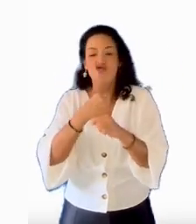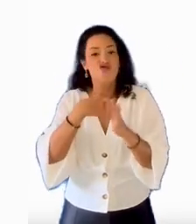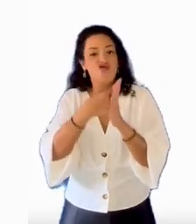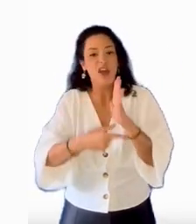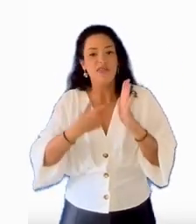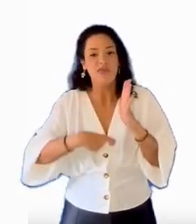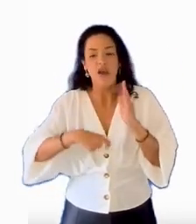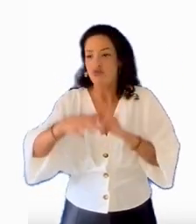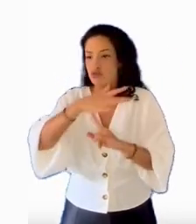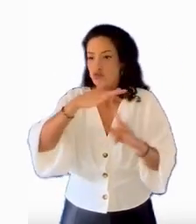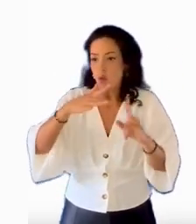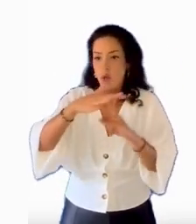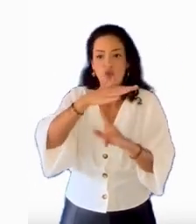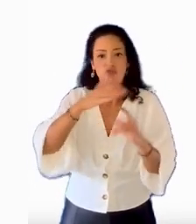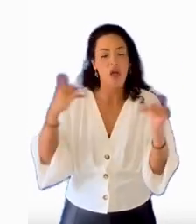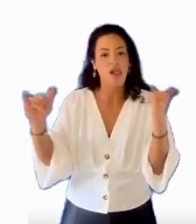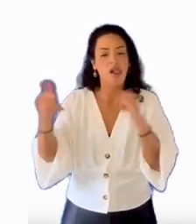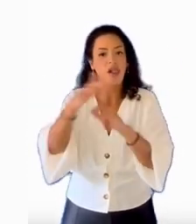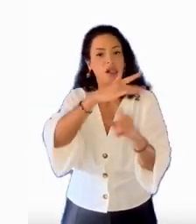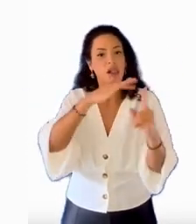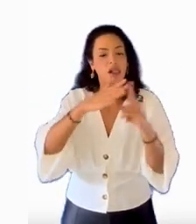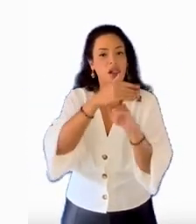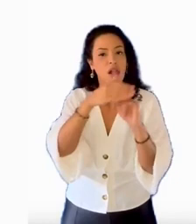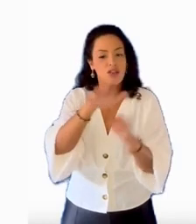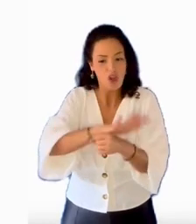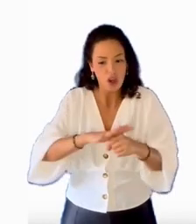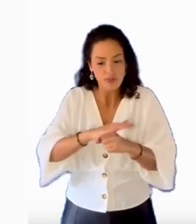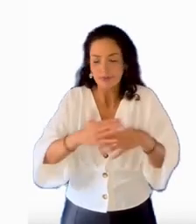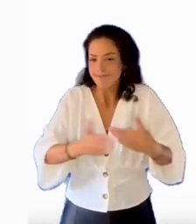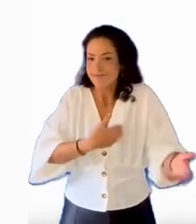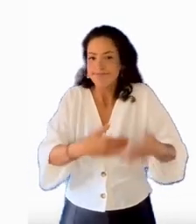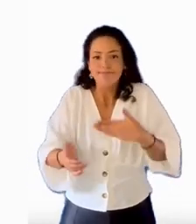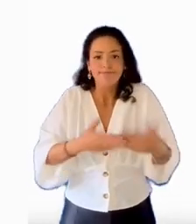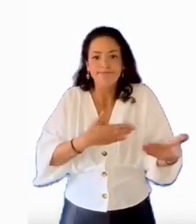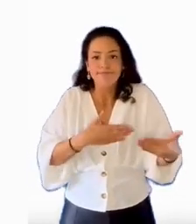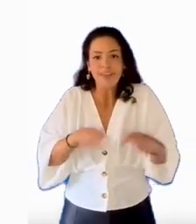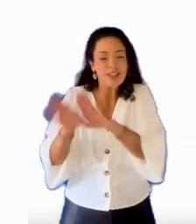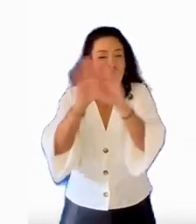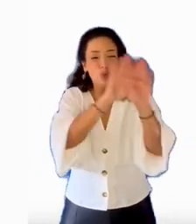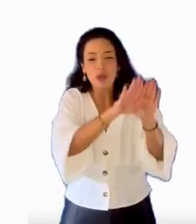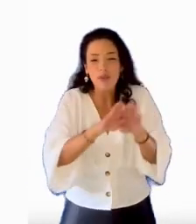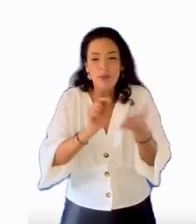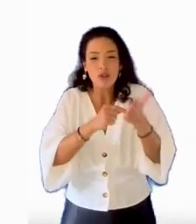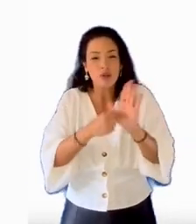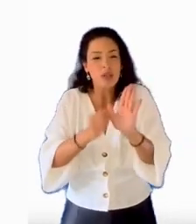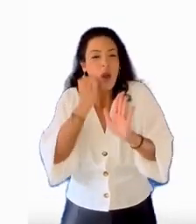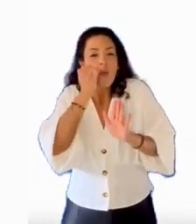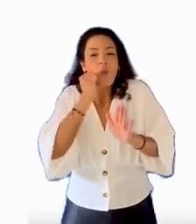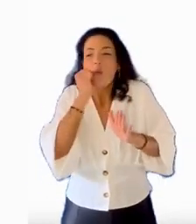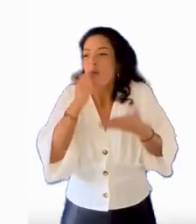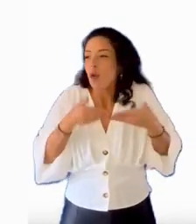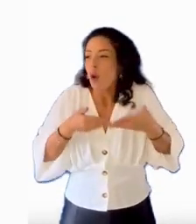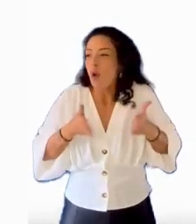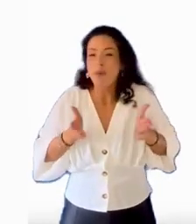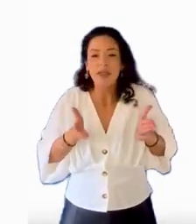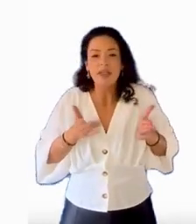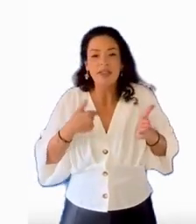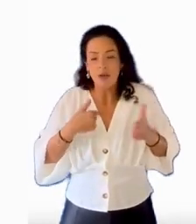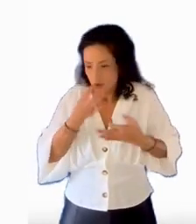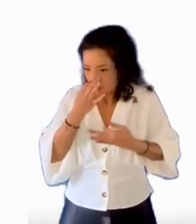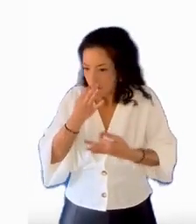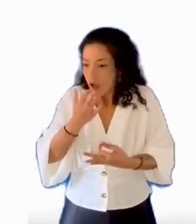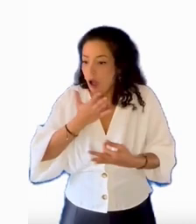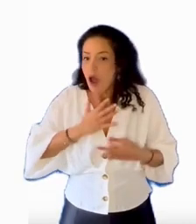social circumstances. It is unifying, allowing us to demonstrate our warmth, openness, and willingness to join someone in their